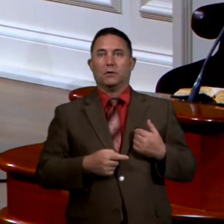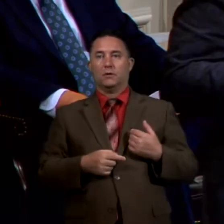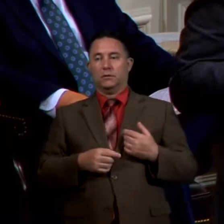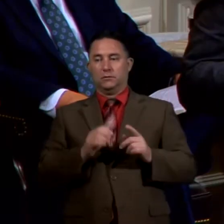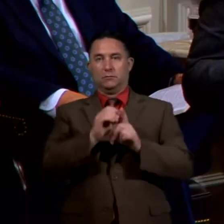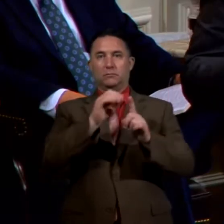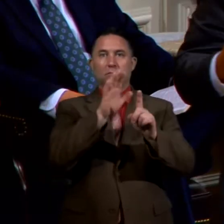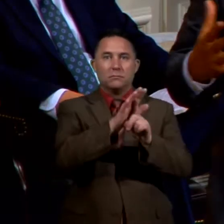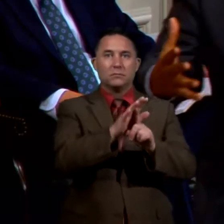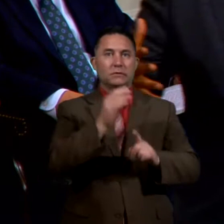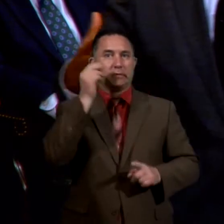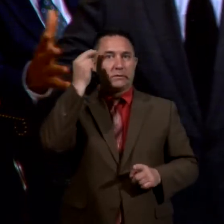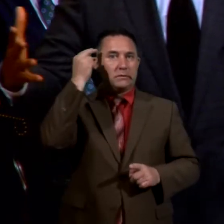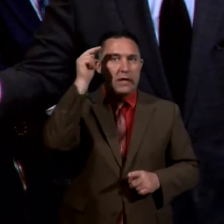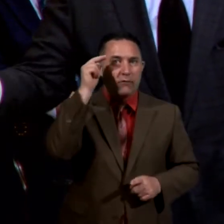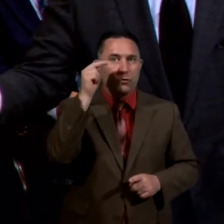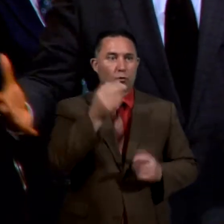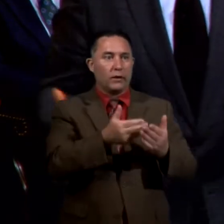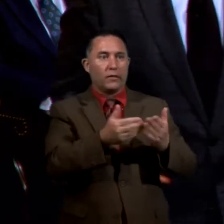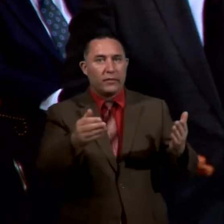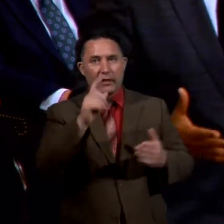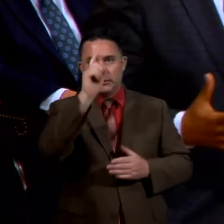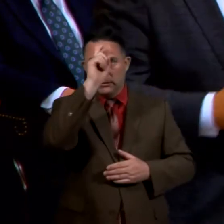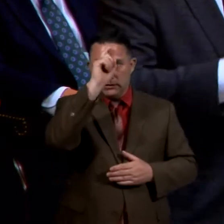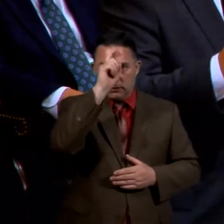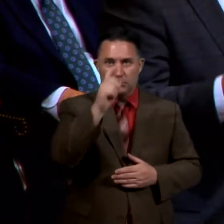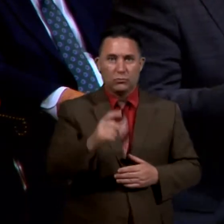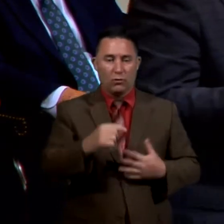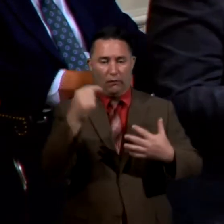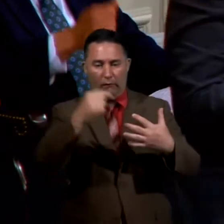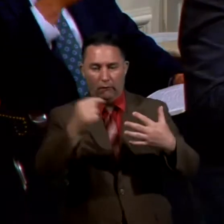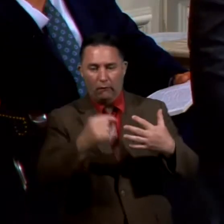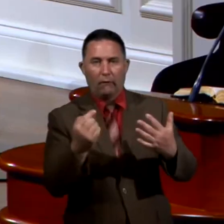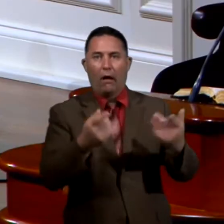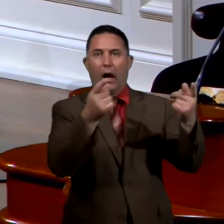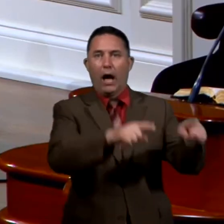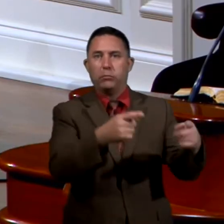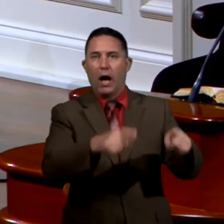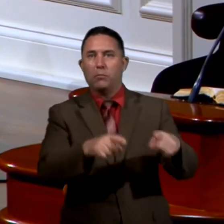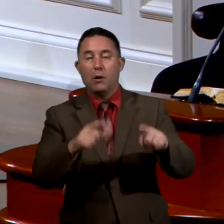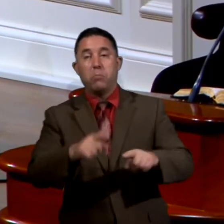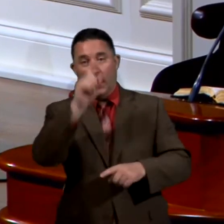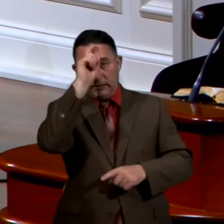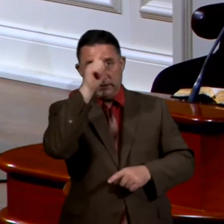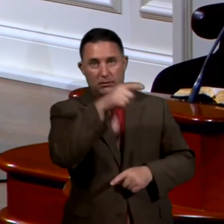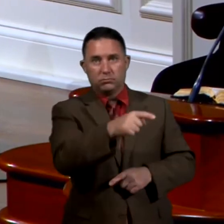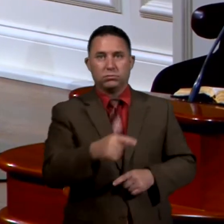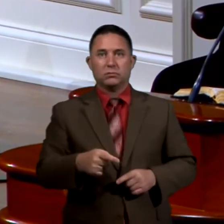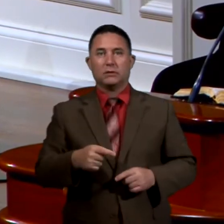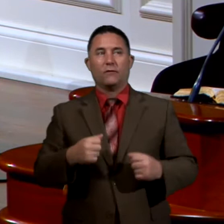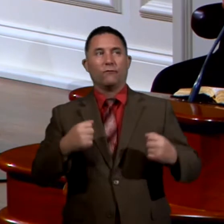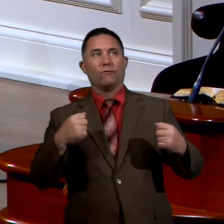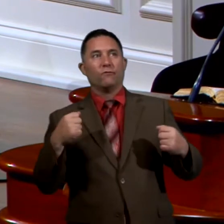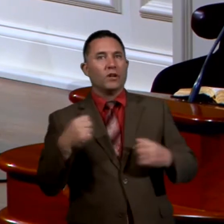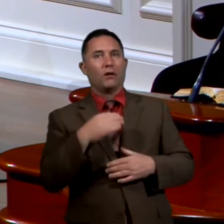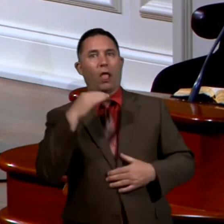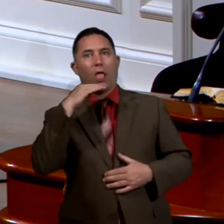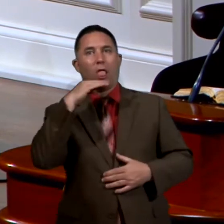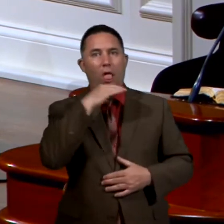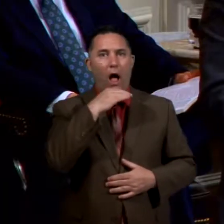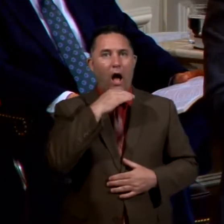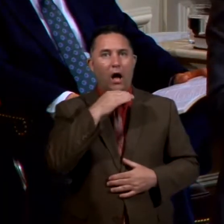exposed his nephew to the things of Egypt and all those things that came, but even there in Egypt was governed by fear and lied about